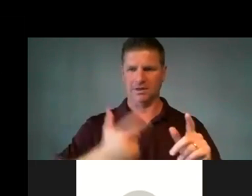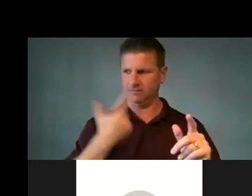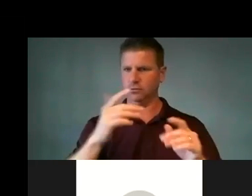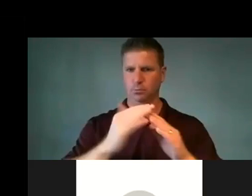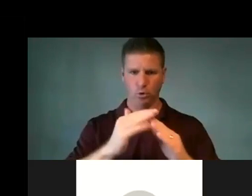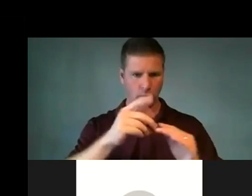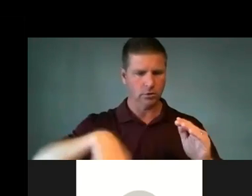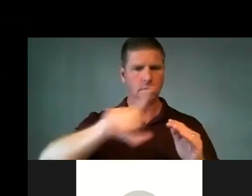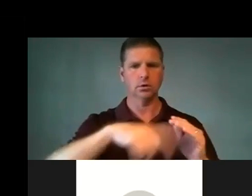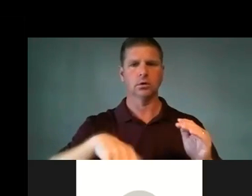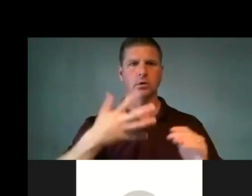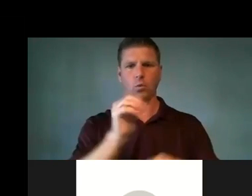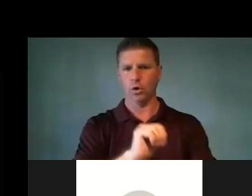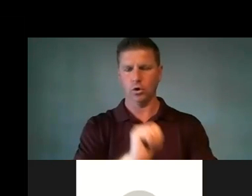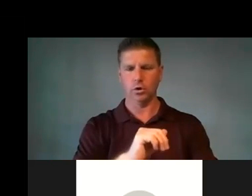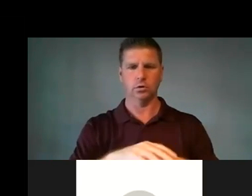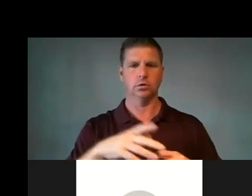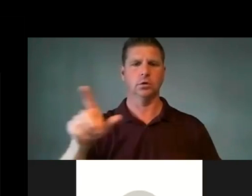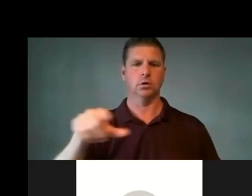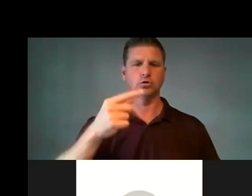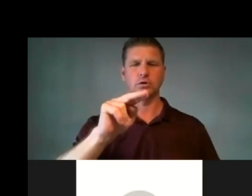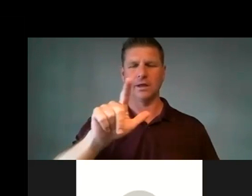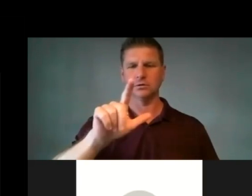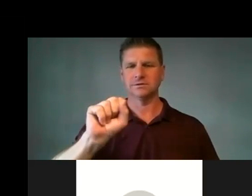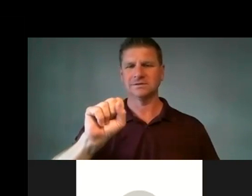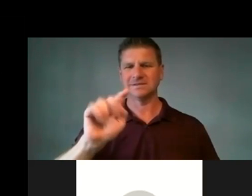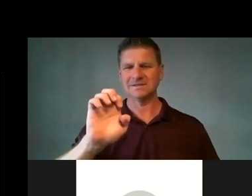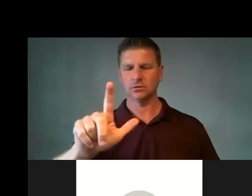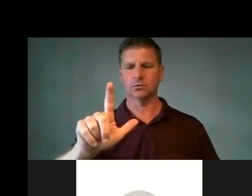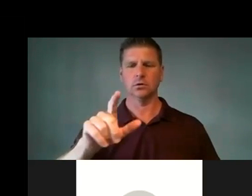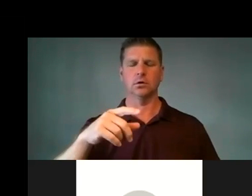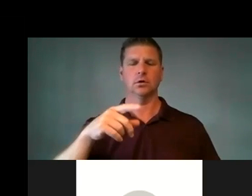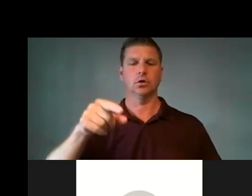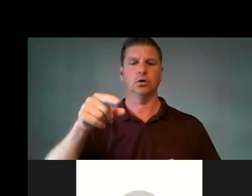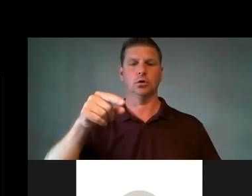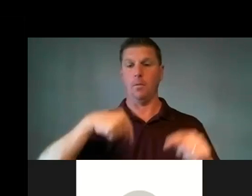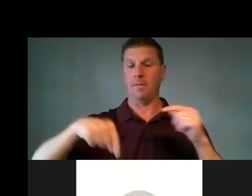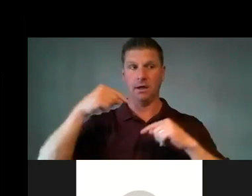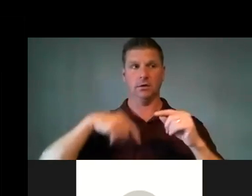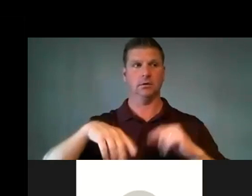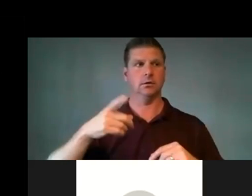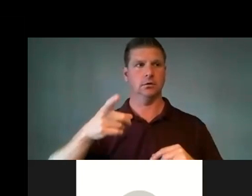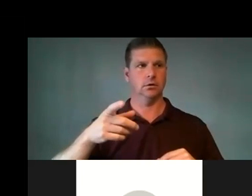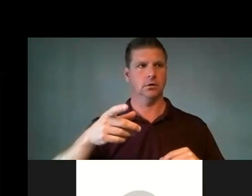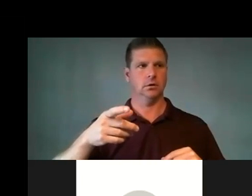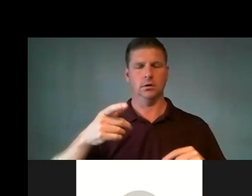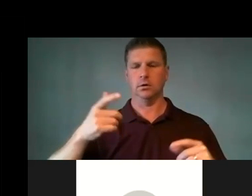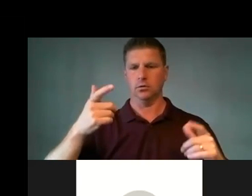neighborhood with a lot of people working at GNL Steel and others. And as you go back further on, so it was a highly dense